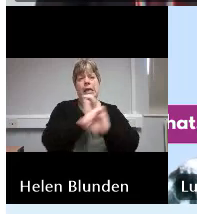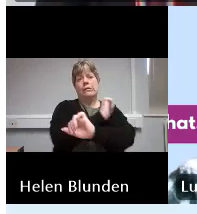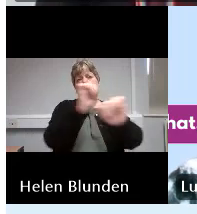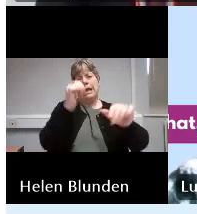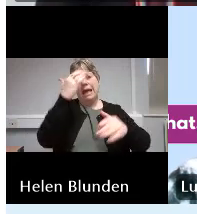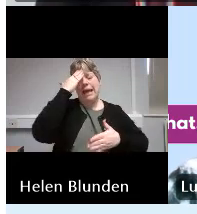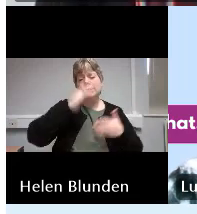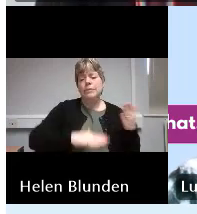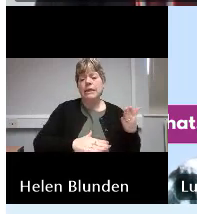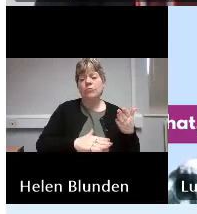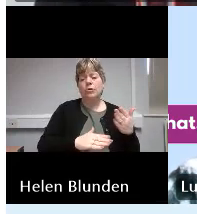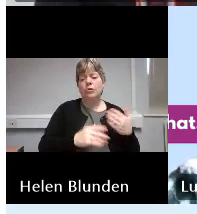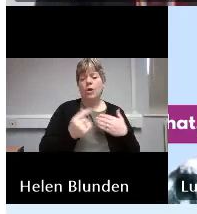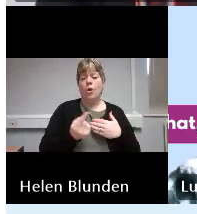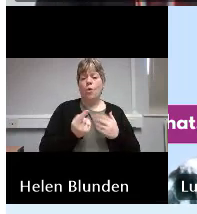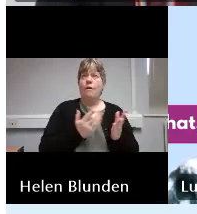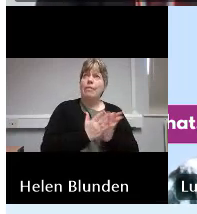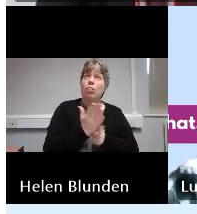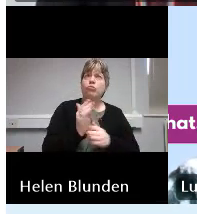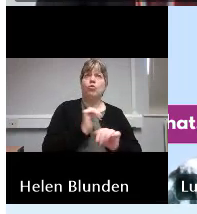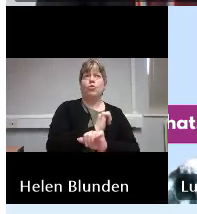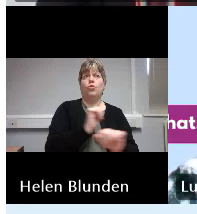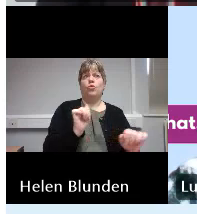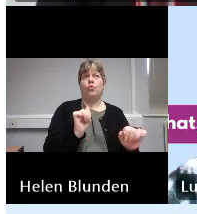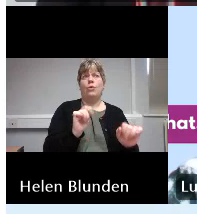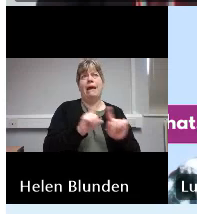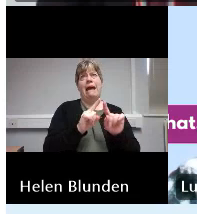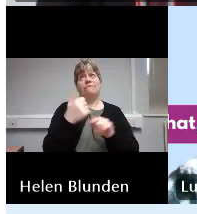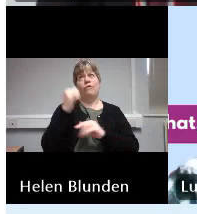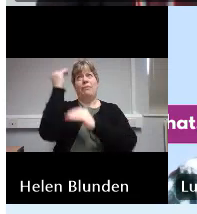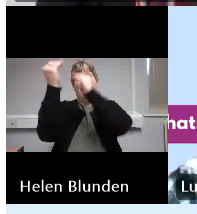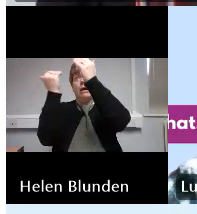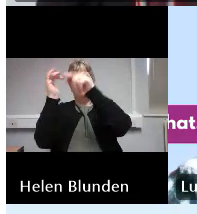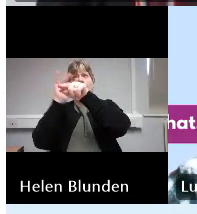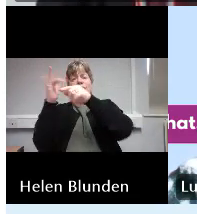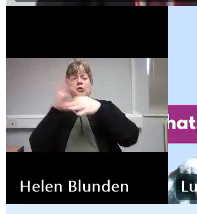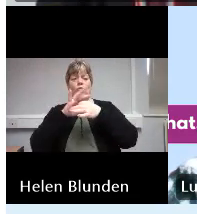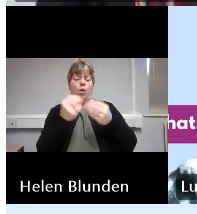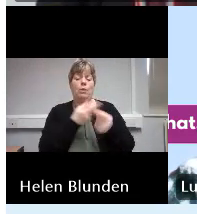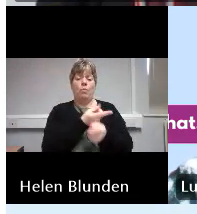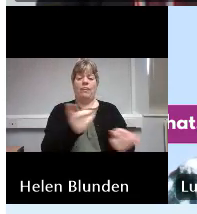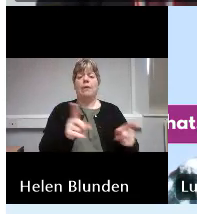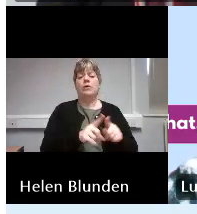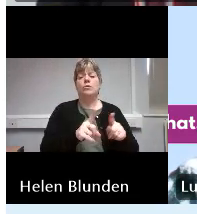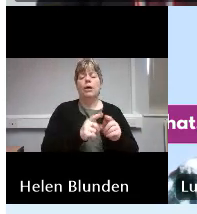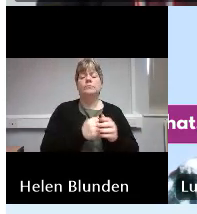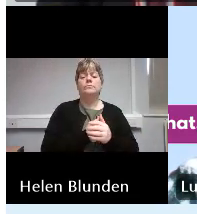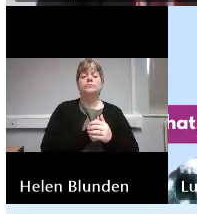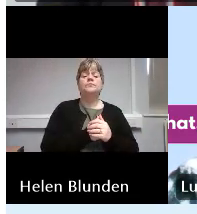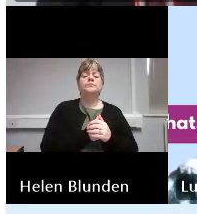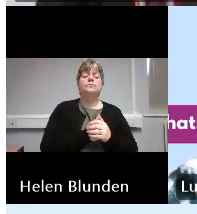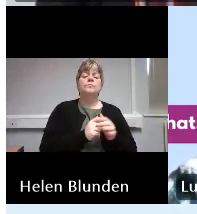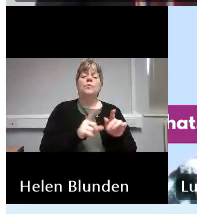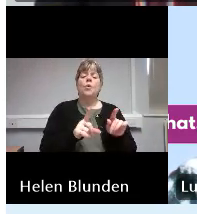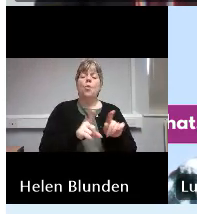from children, young people, and from trusted adults and professionals working with our children. We're